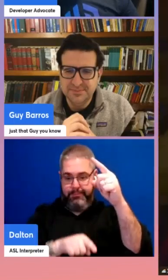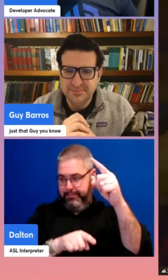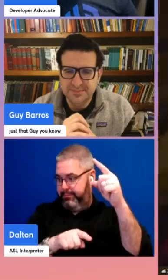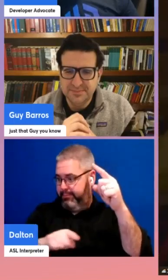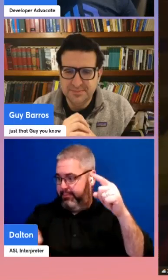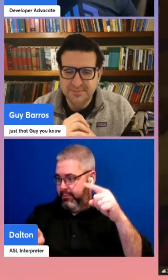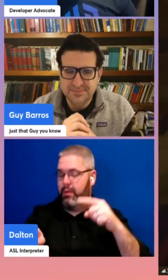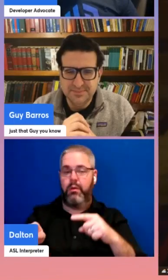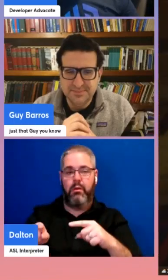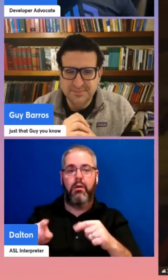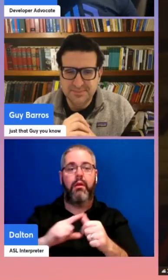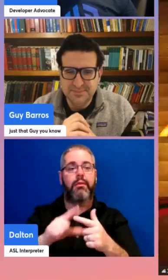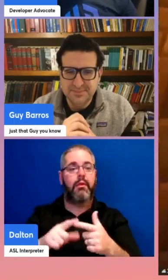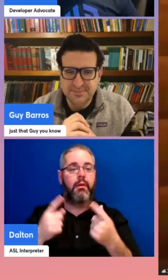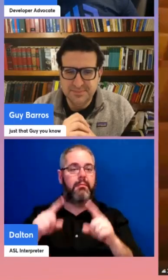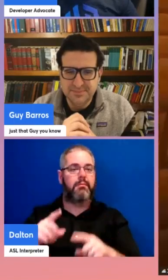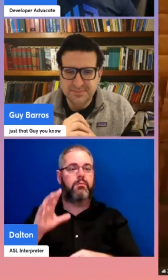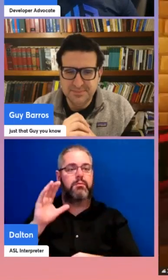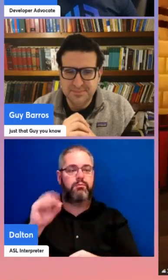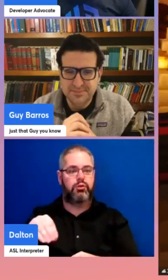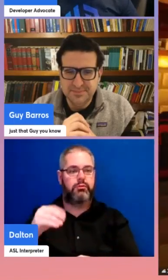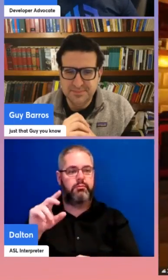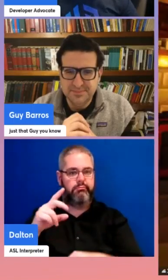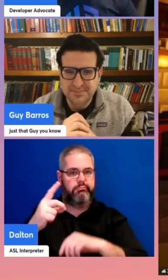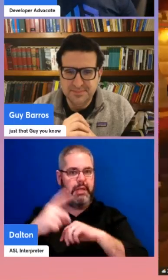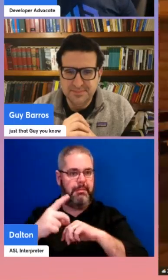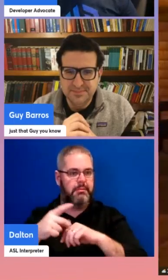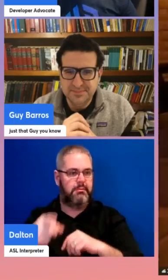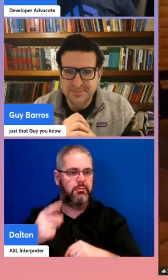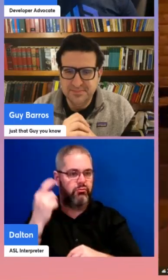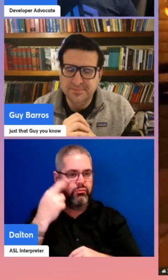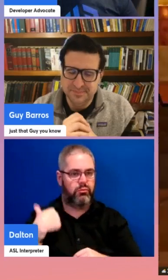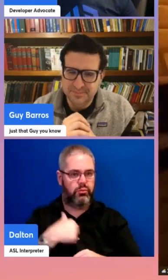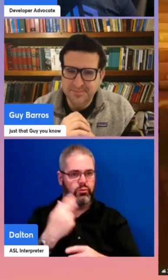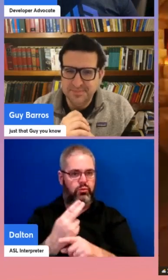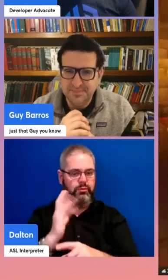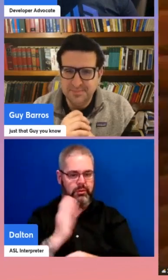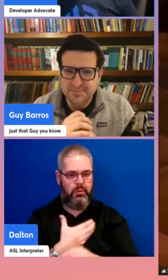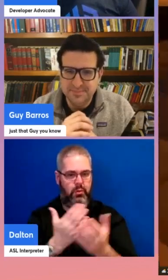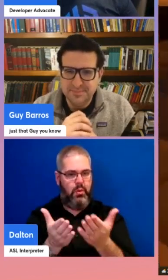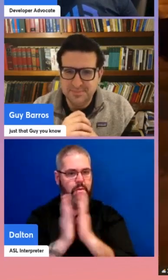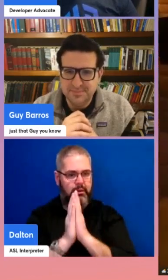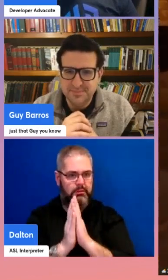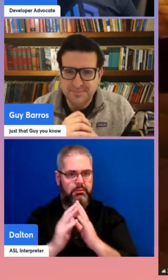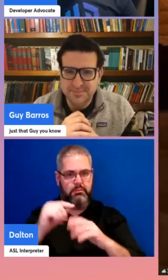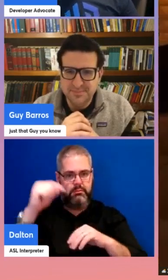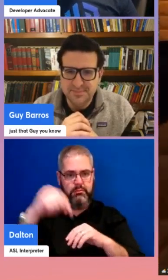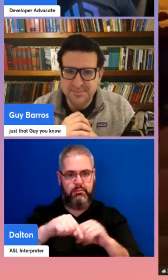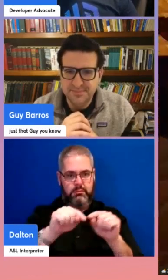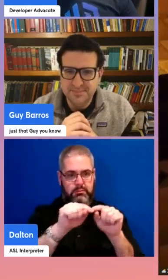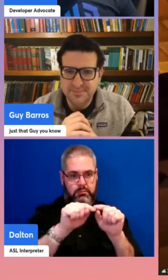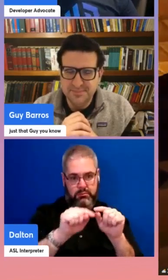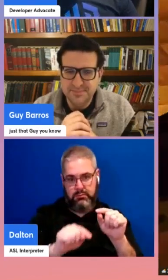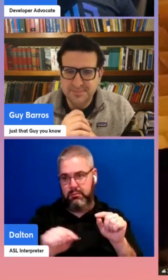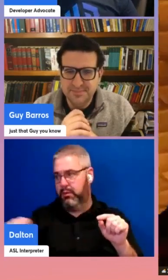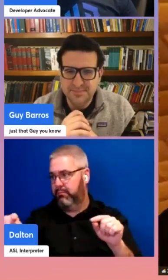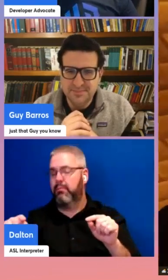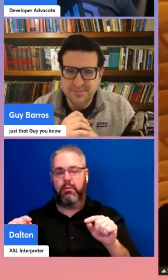to drop diamonds, because we're using diamonds for our request, into there, over to there.